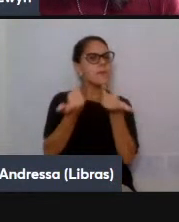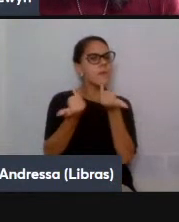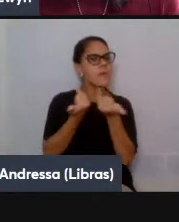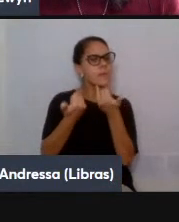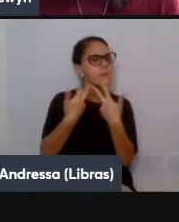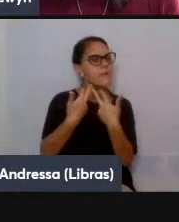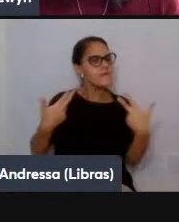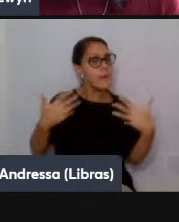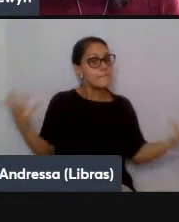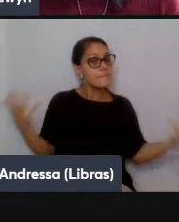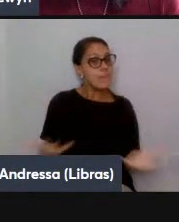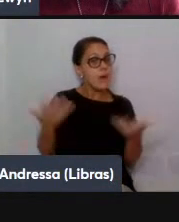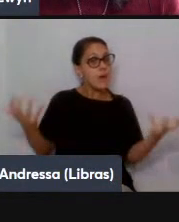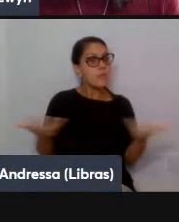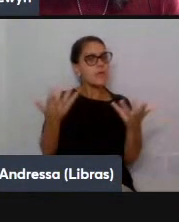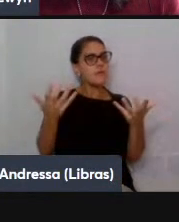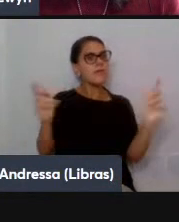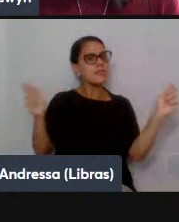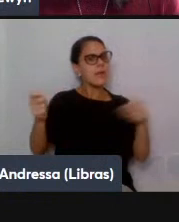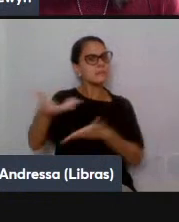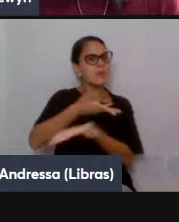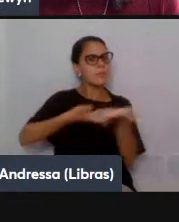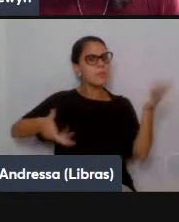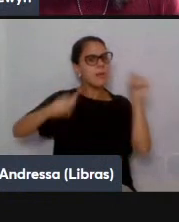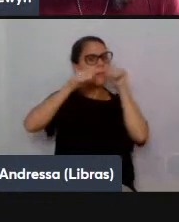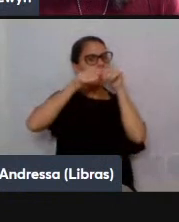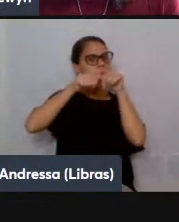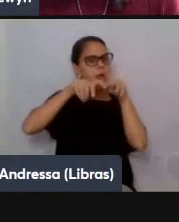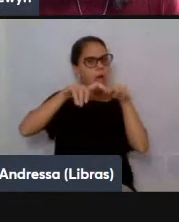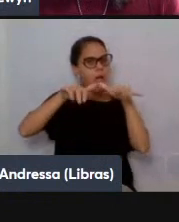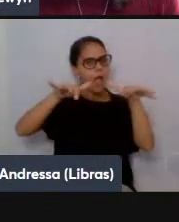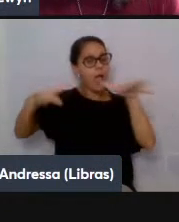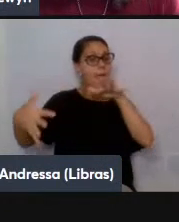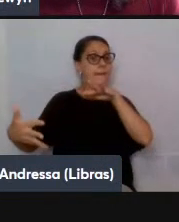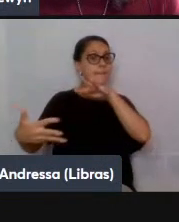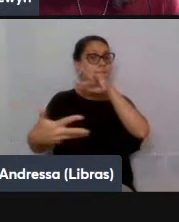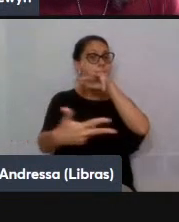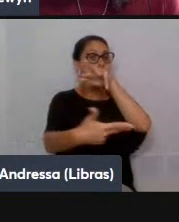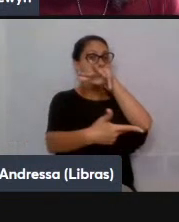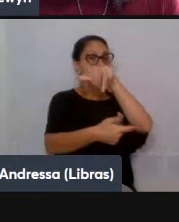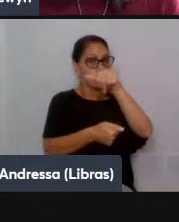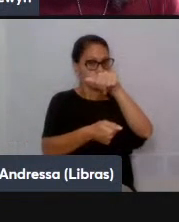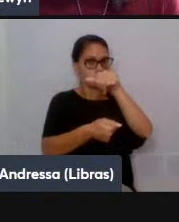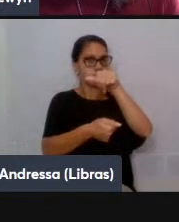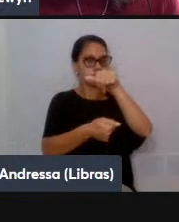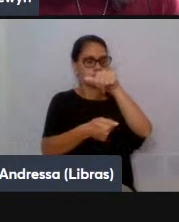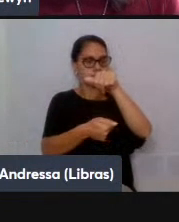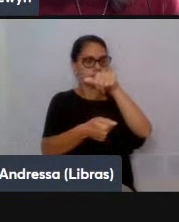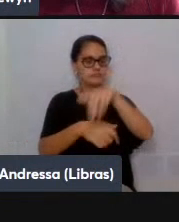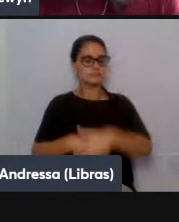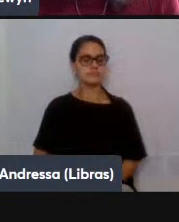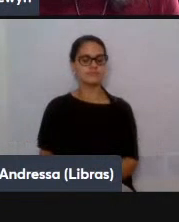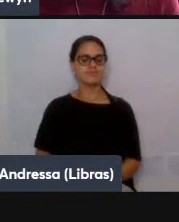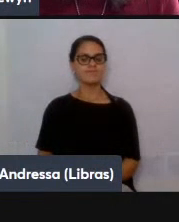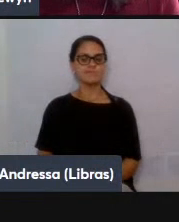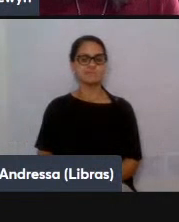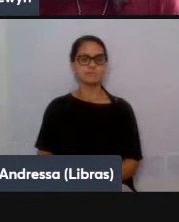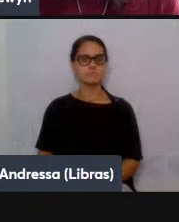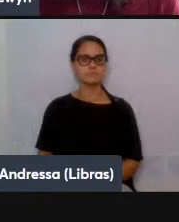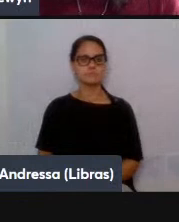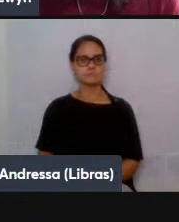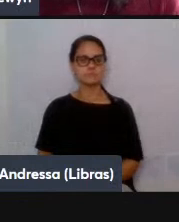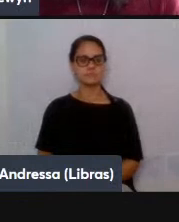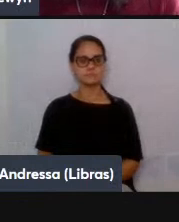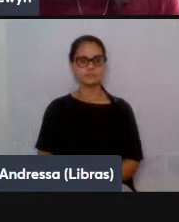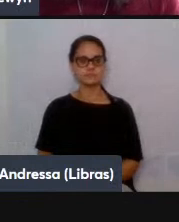para promover a circulação disso no mundo pós-colonial. And there is a